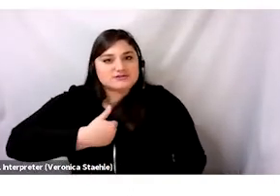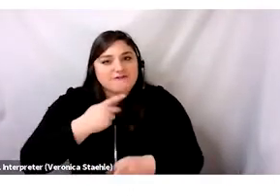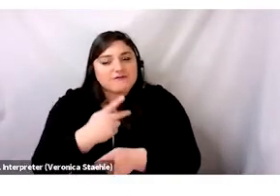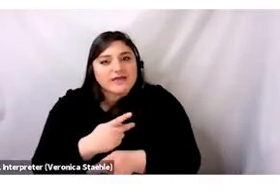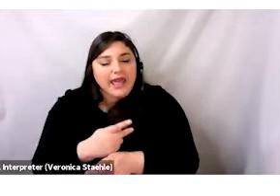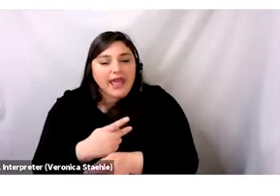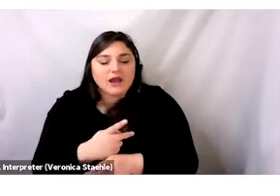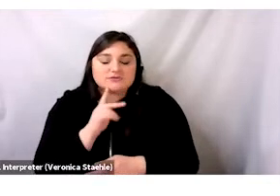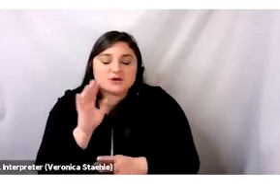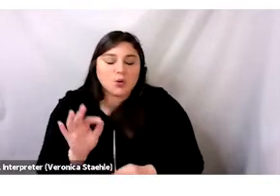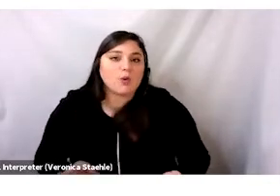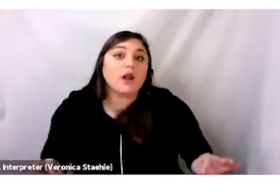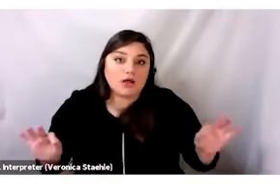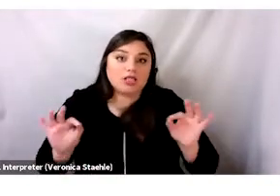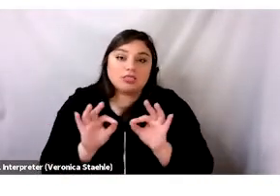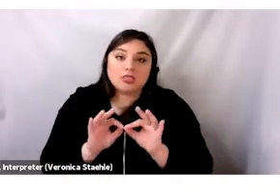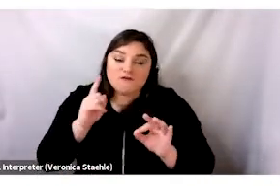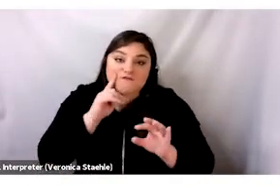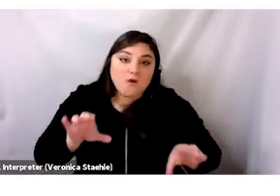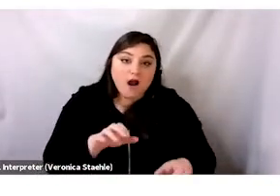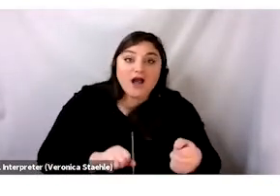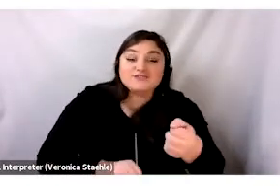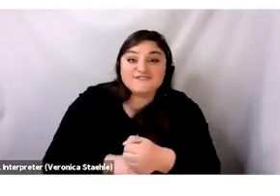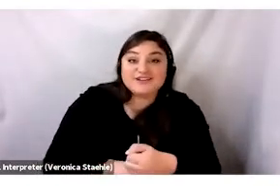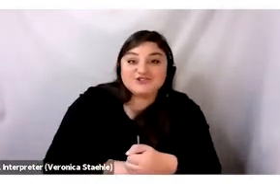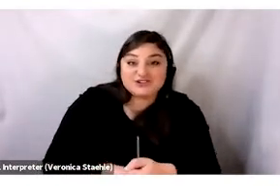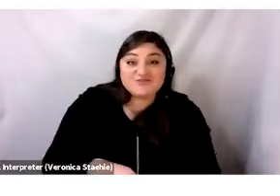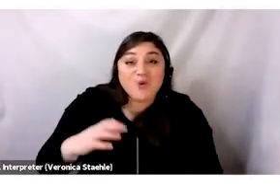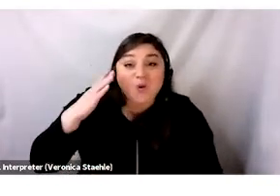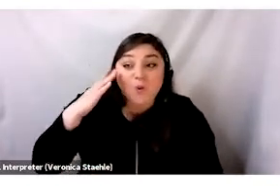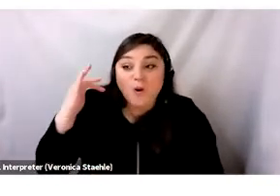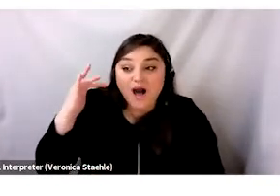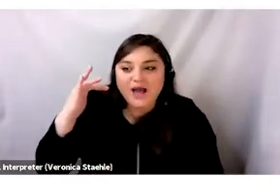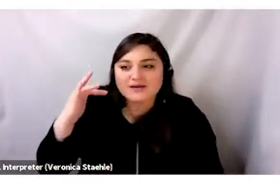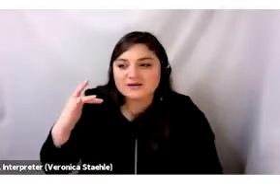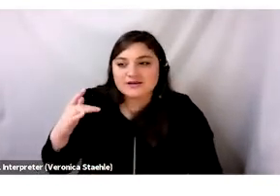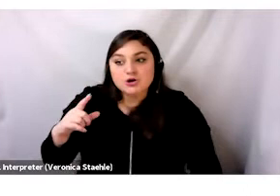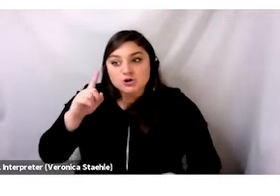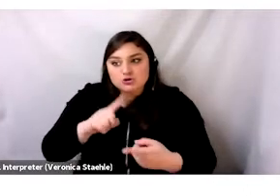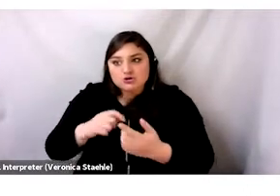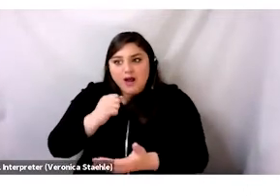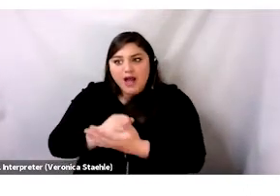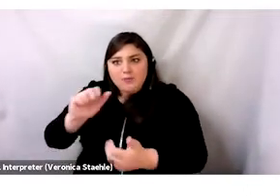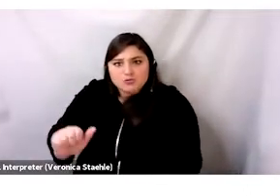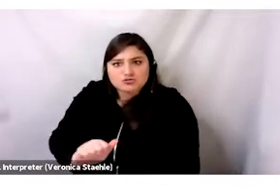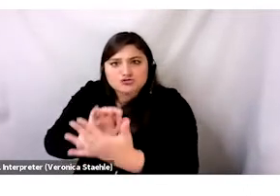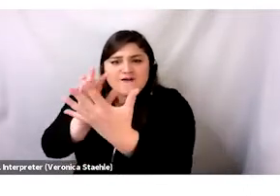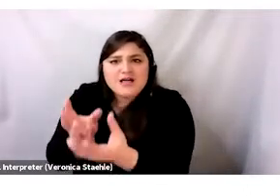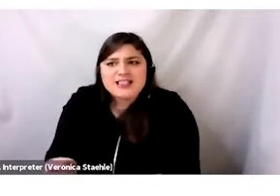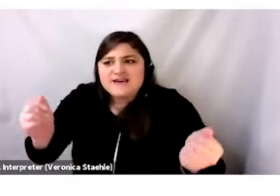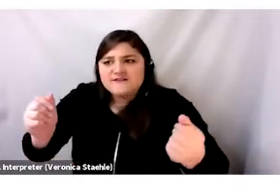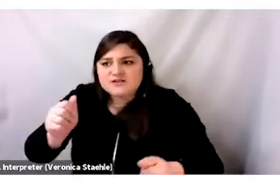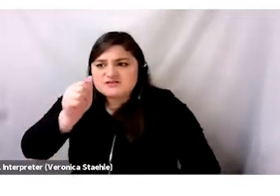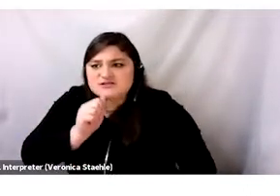important because our capacity to alleviate suffering and to change our world for the better